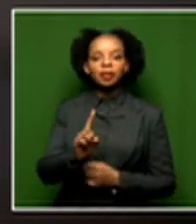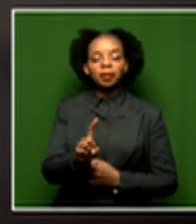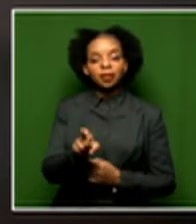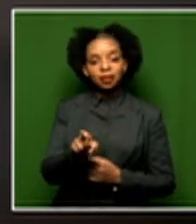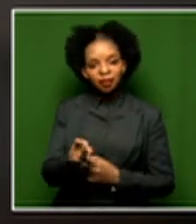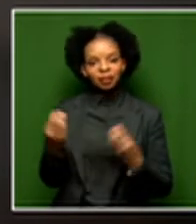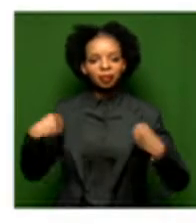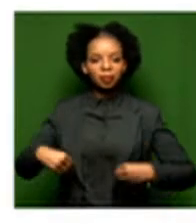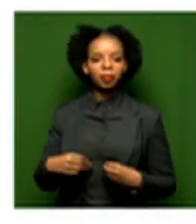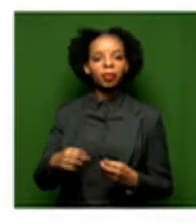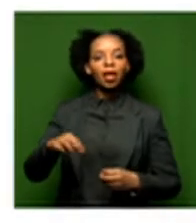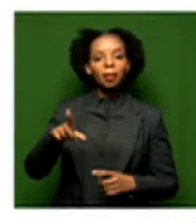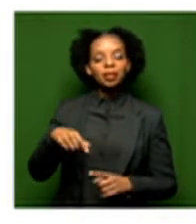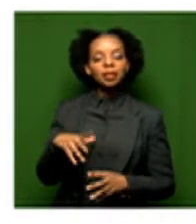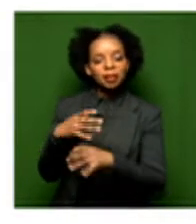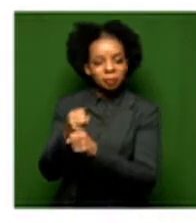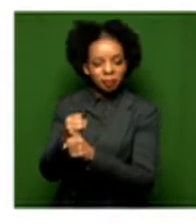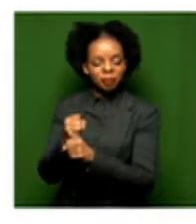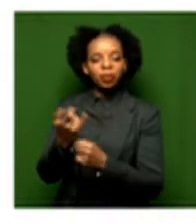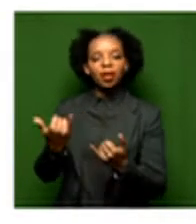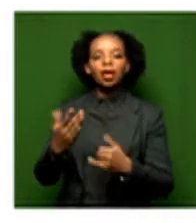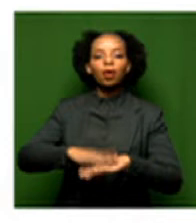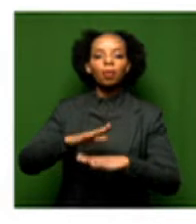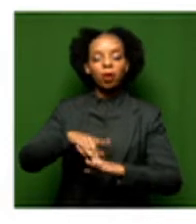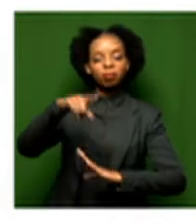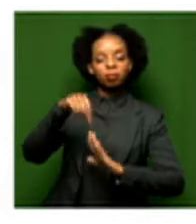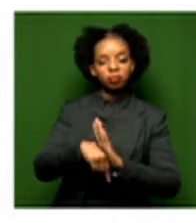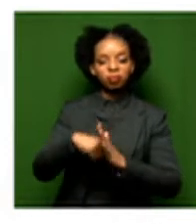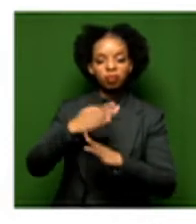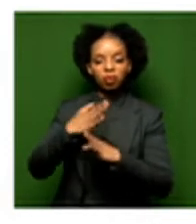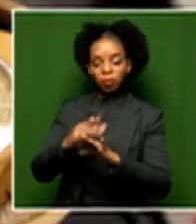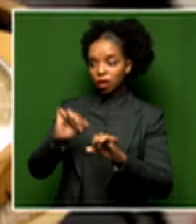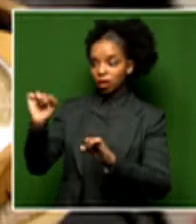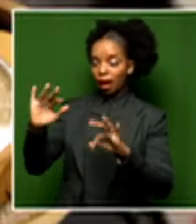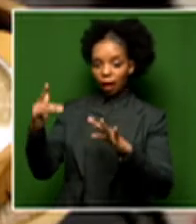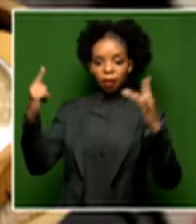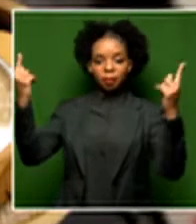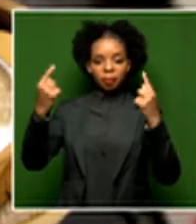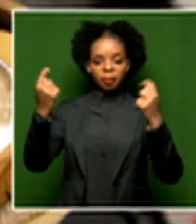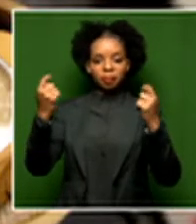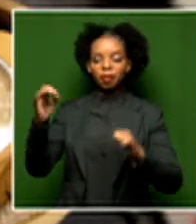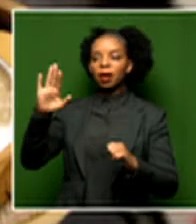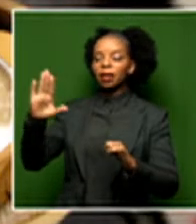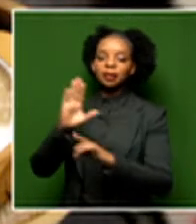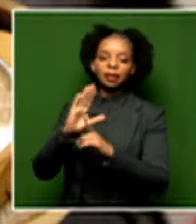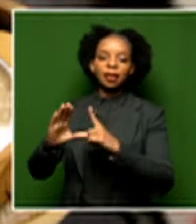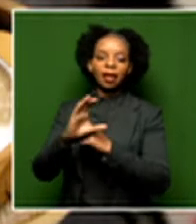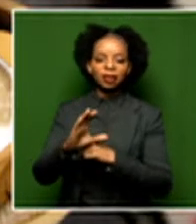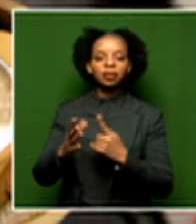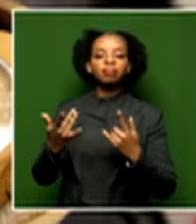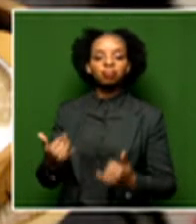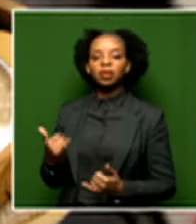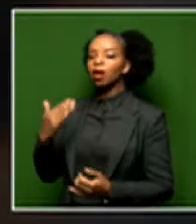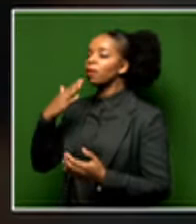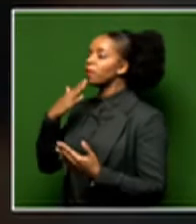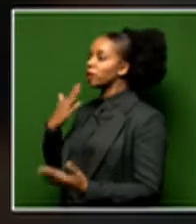there." He joins us now this morning to share more on his work and how his designs celebrate his culture. A very good morning to you, Siyanda. Thank you so much for